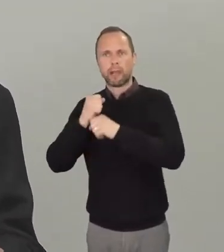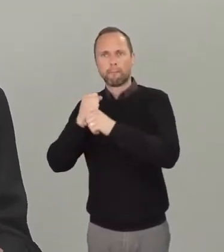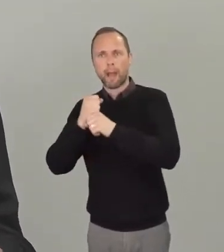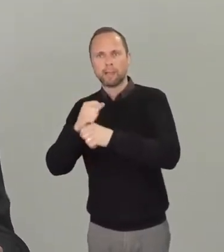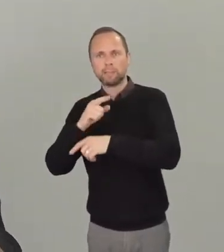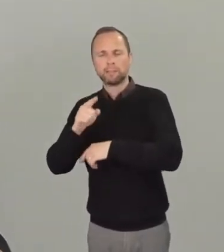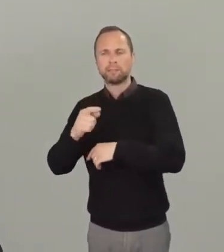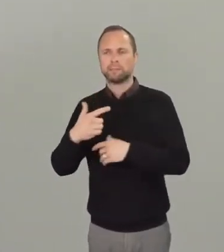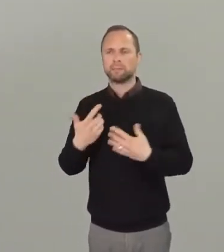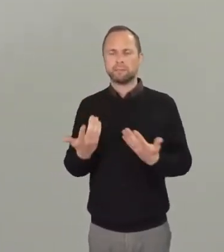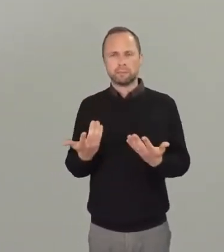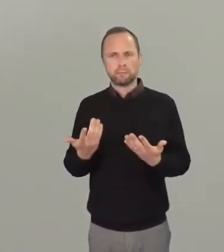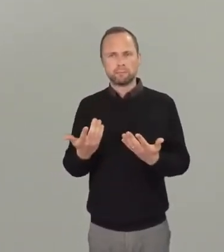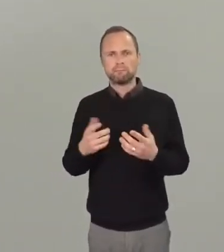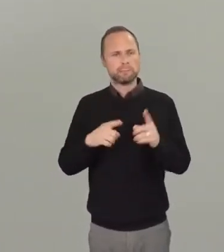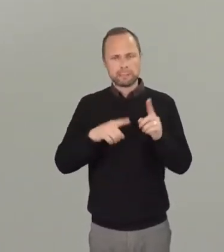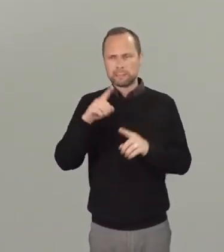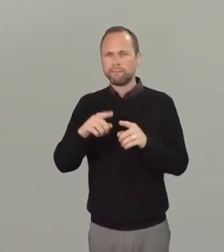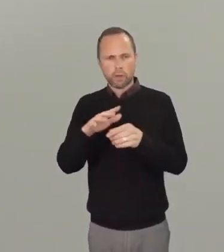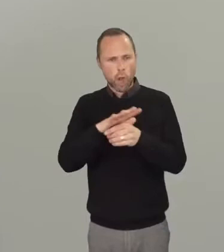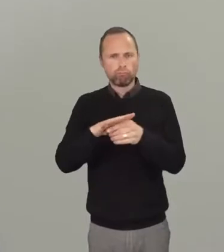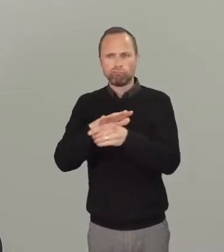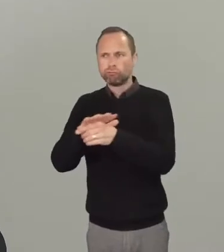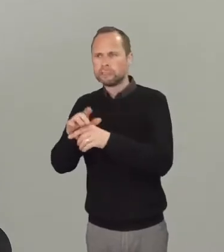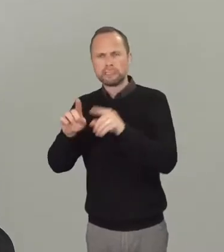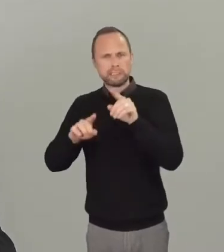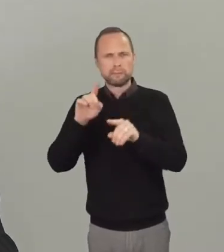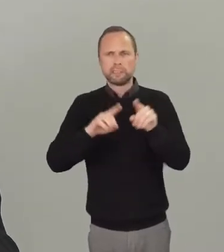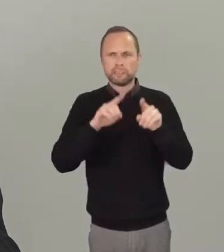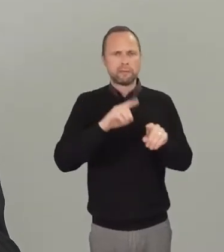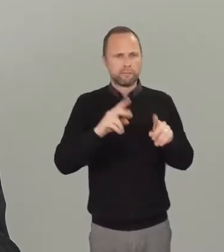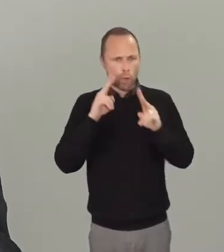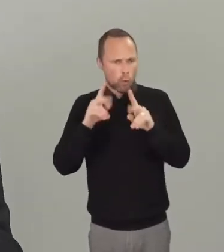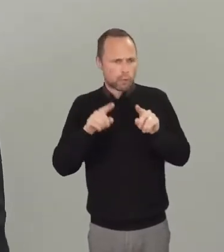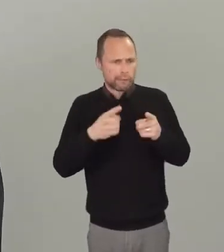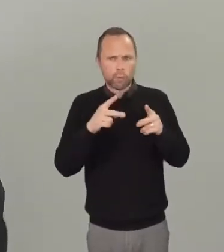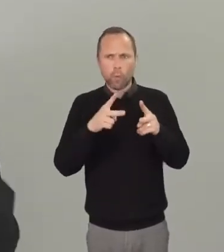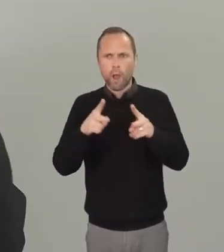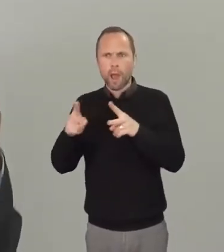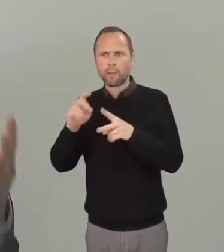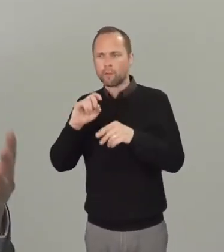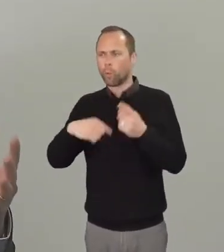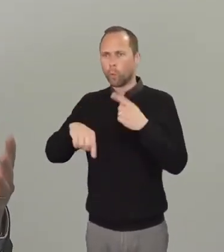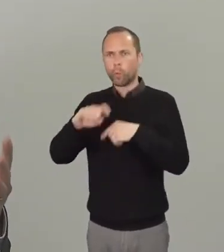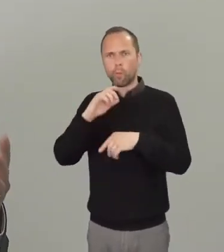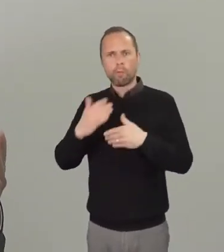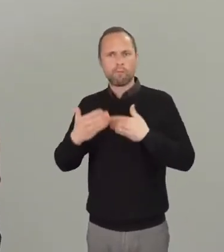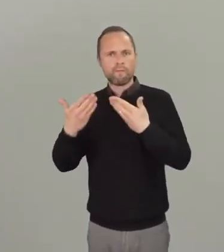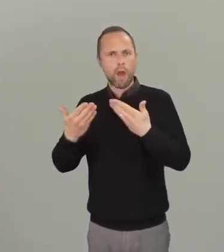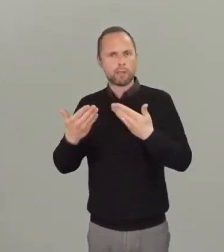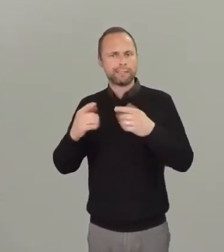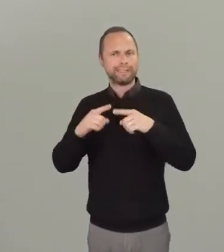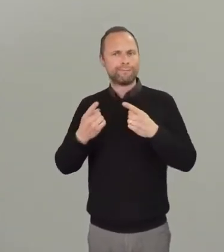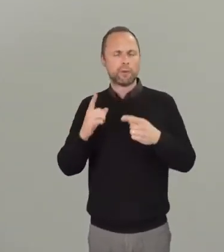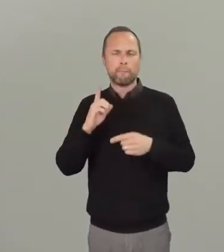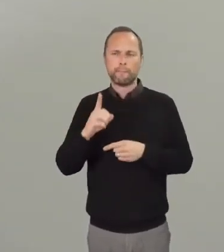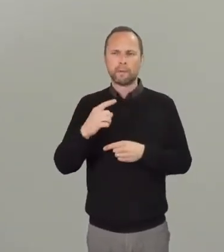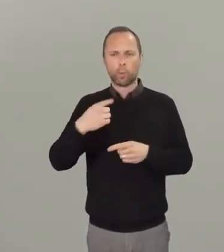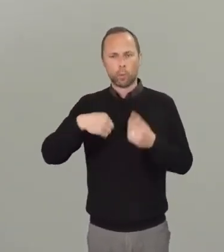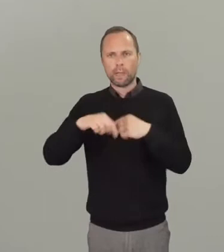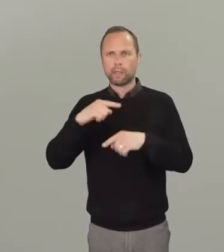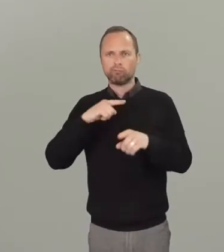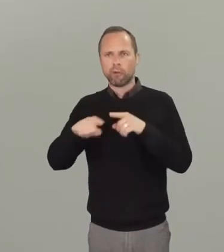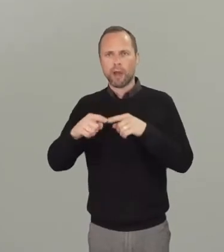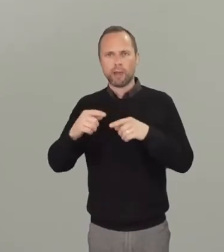in each place might look different, in each we seek to bring abundance of life